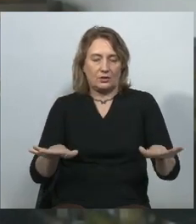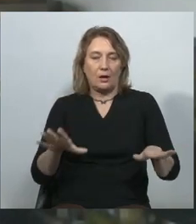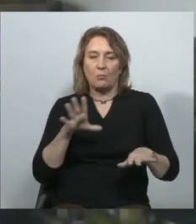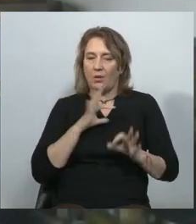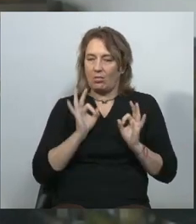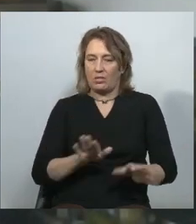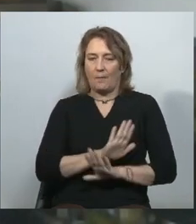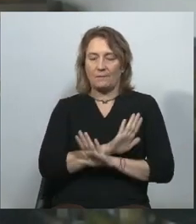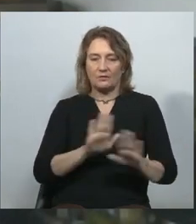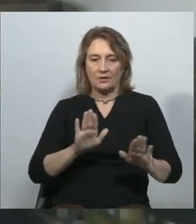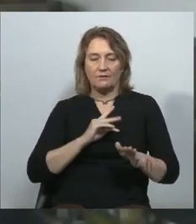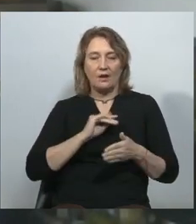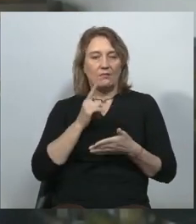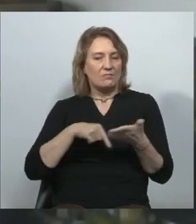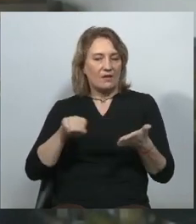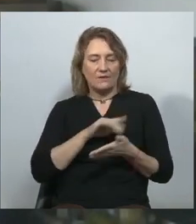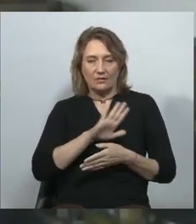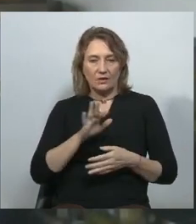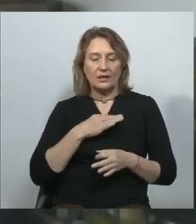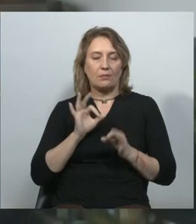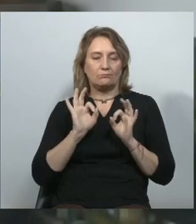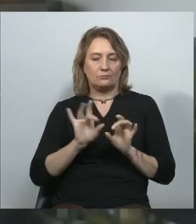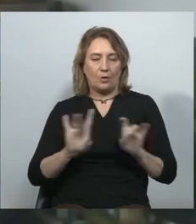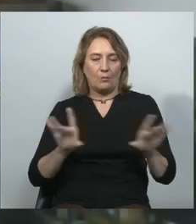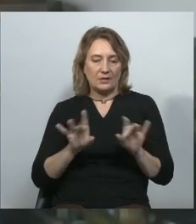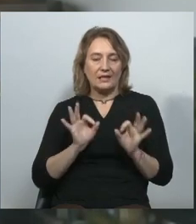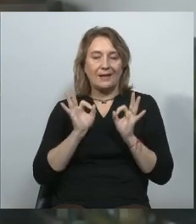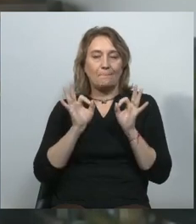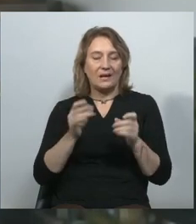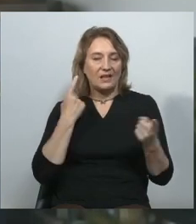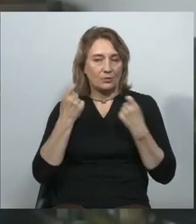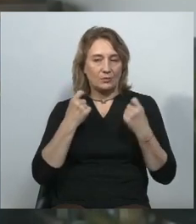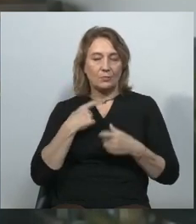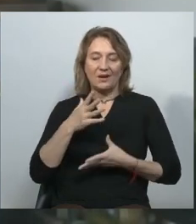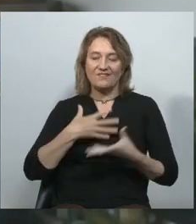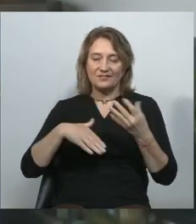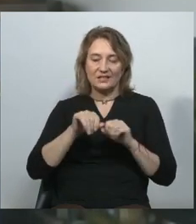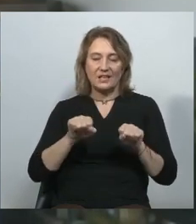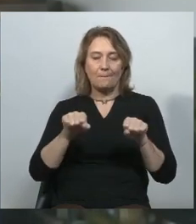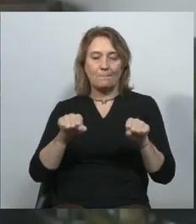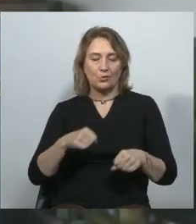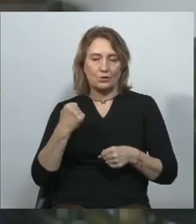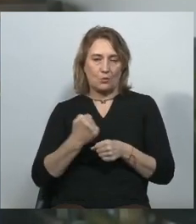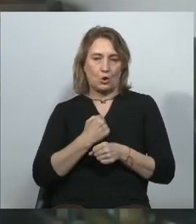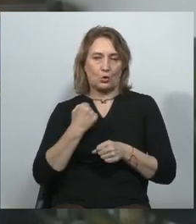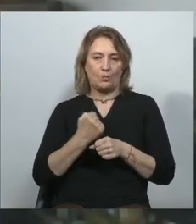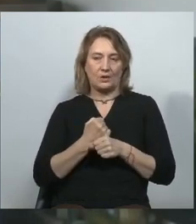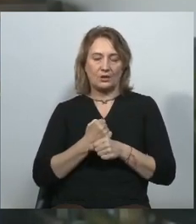all of us are vulnerable, but we can all do things to essentially build up our own resilience and then counter that false